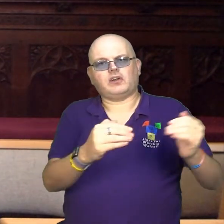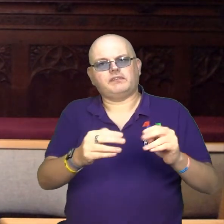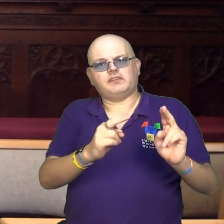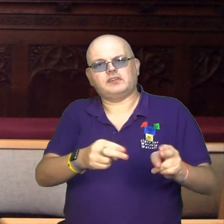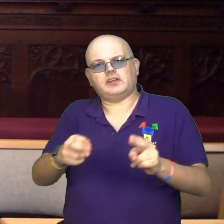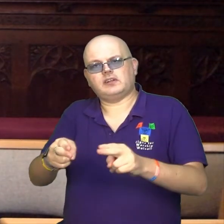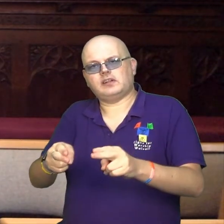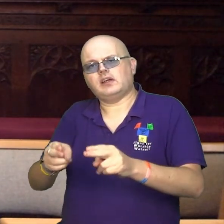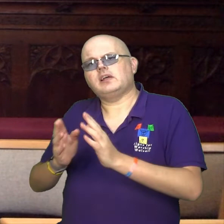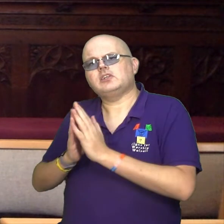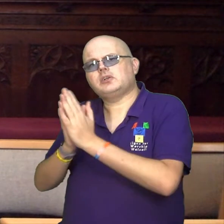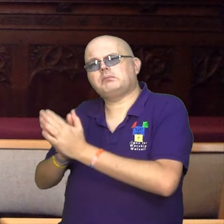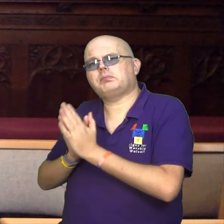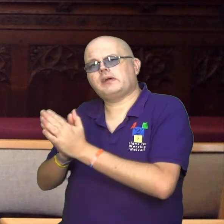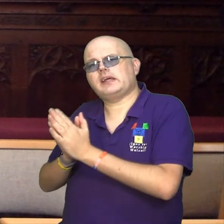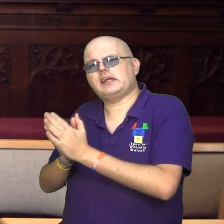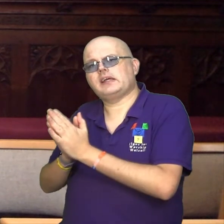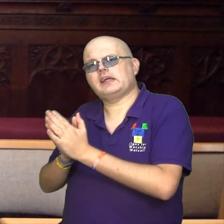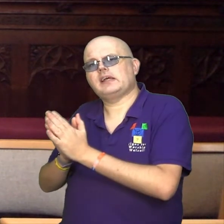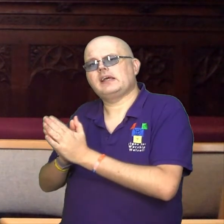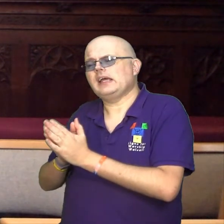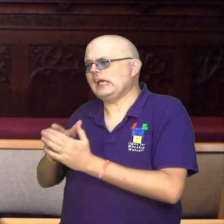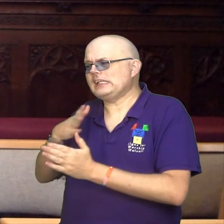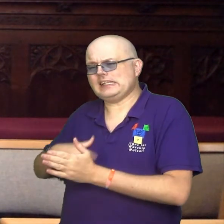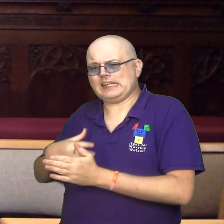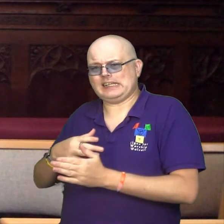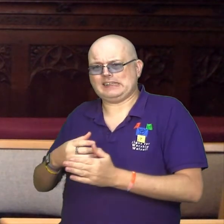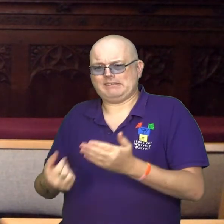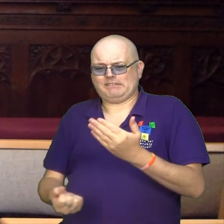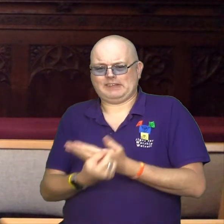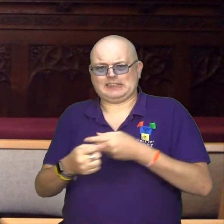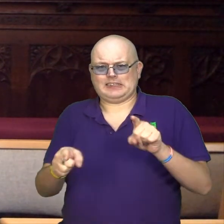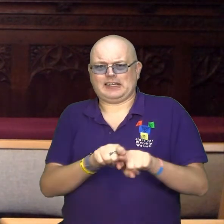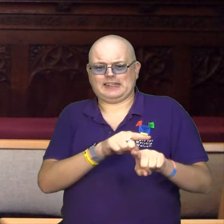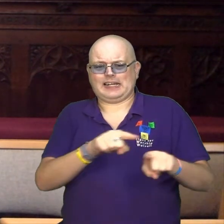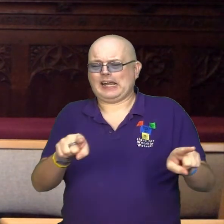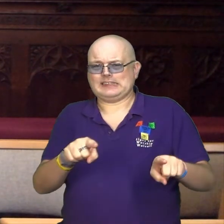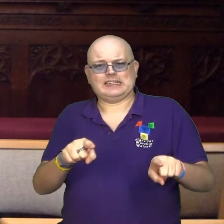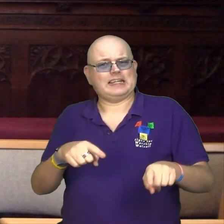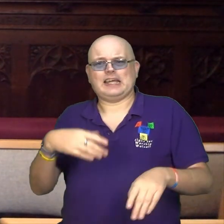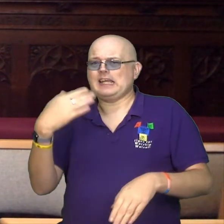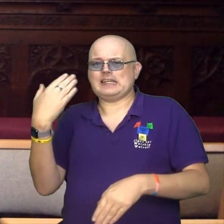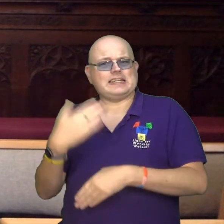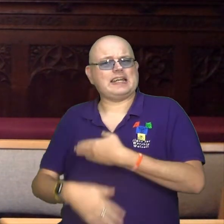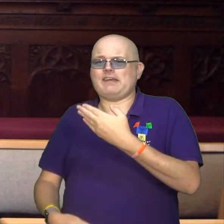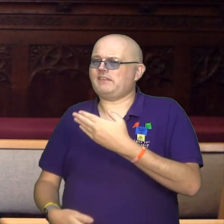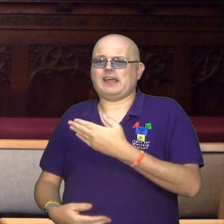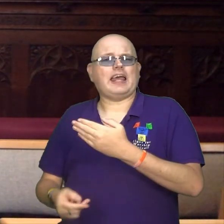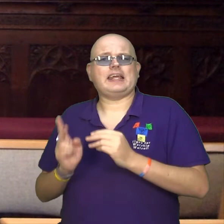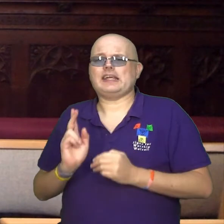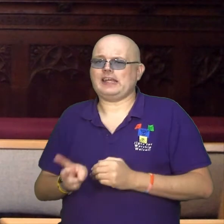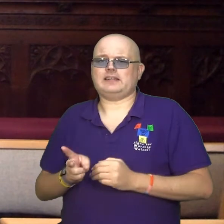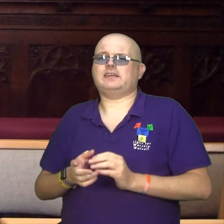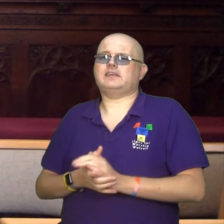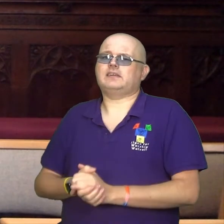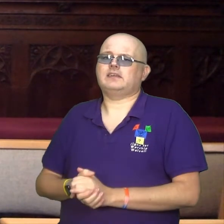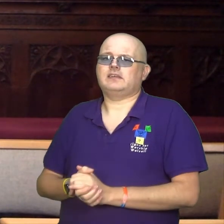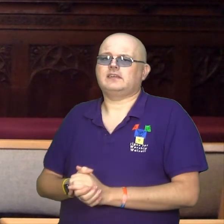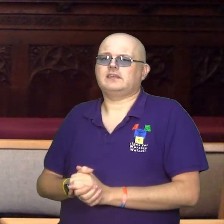and also to pray that the need for such large-scale tragedies will never come